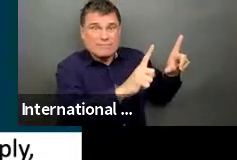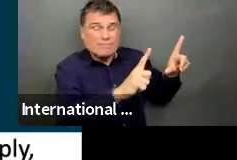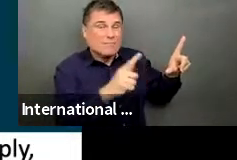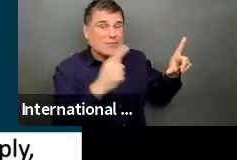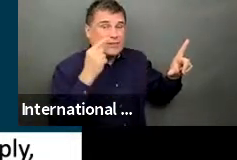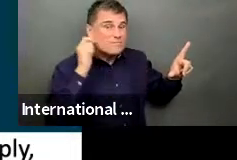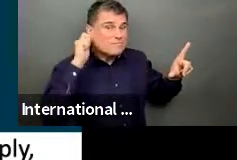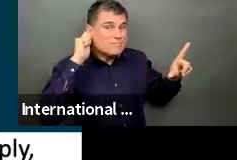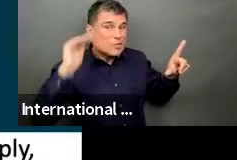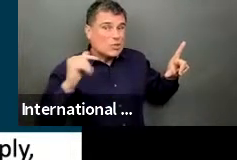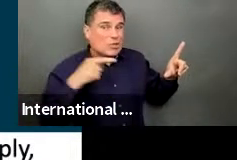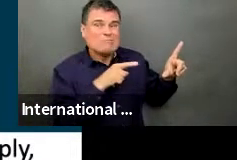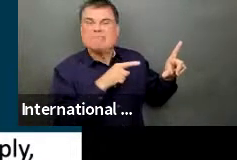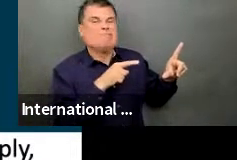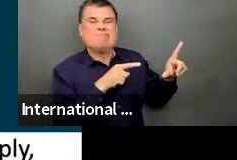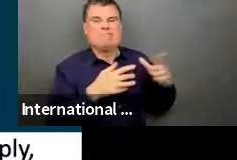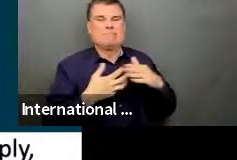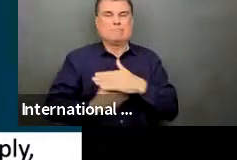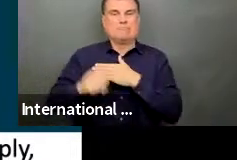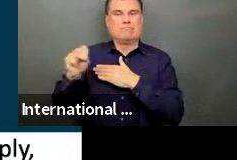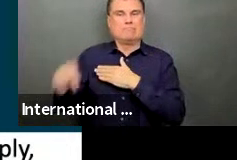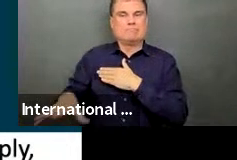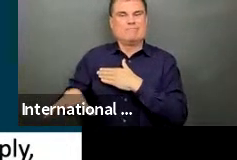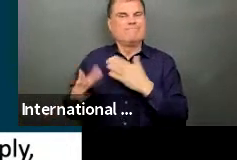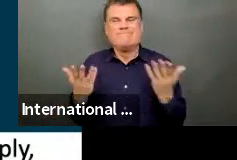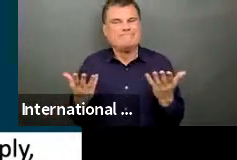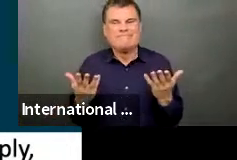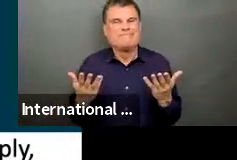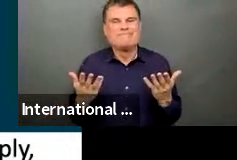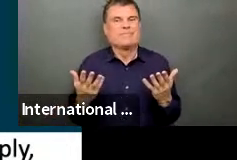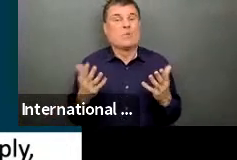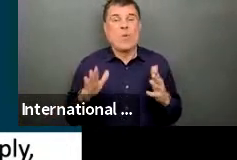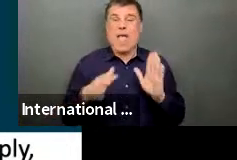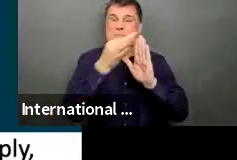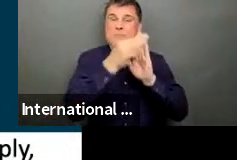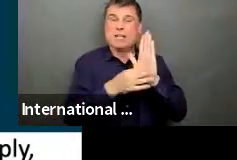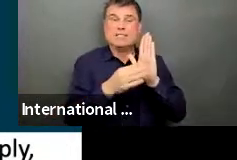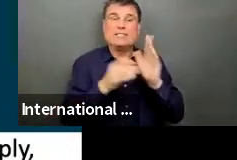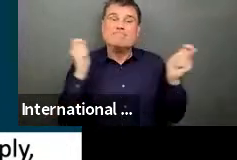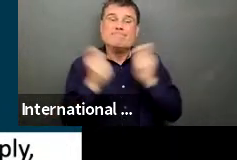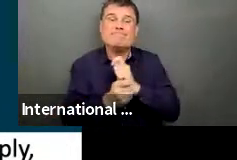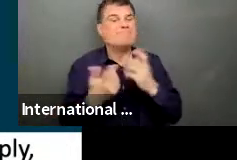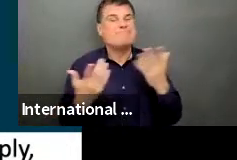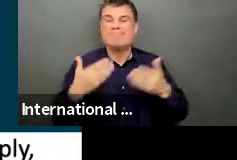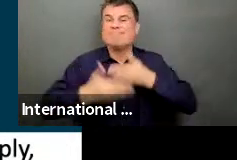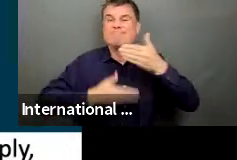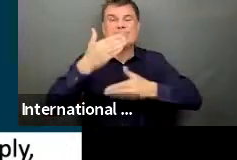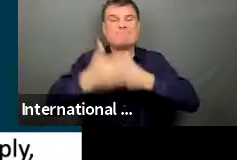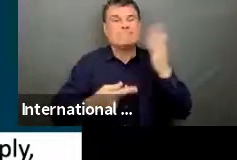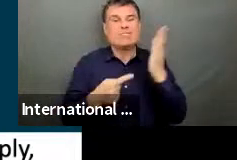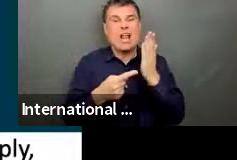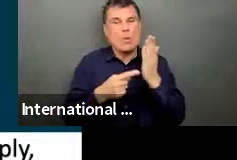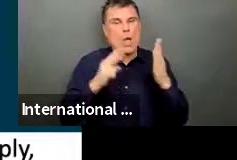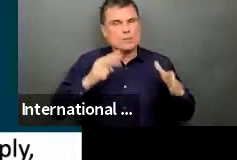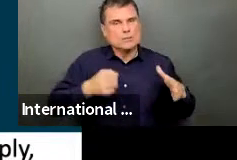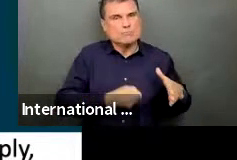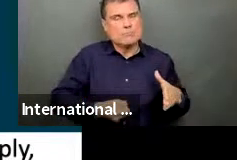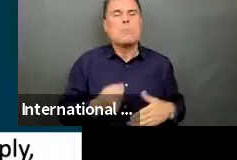recently. So there will be no change due to our fertility, the evolution of